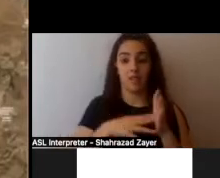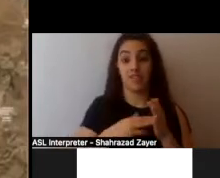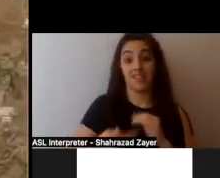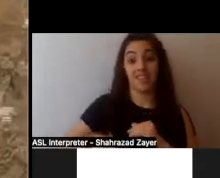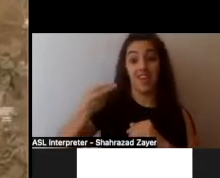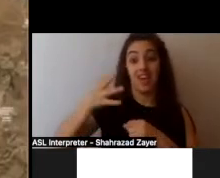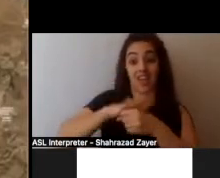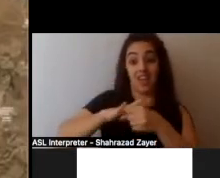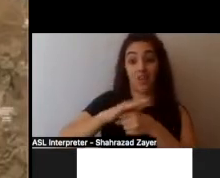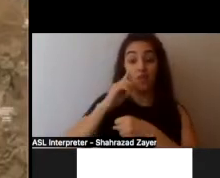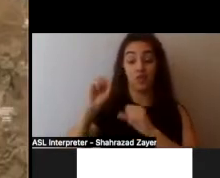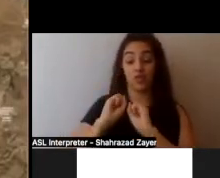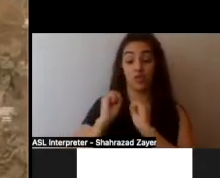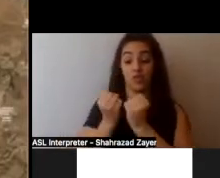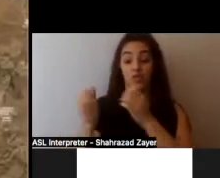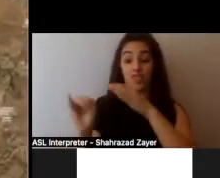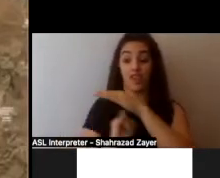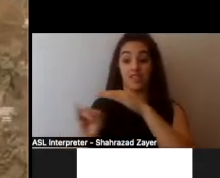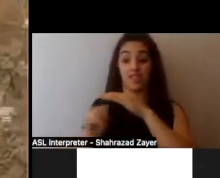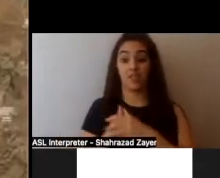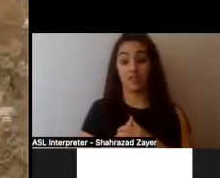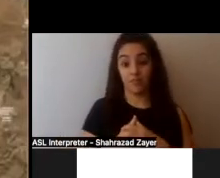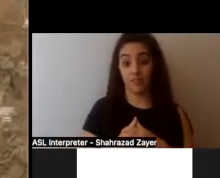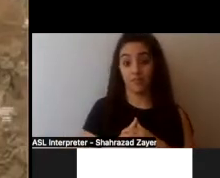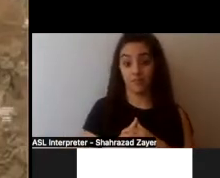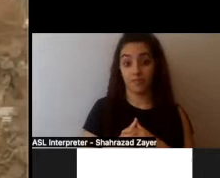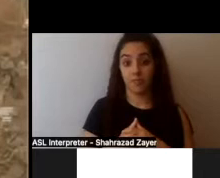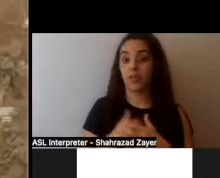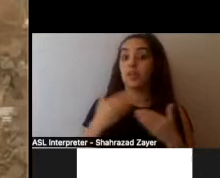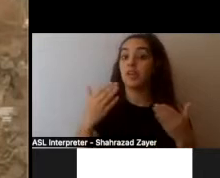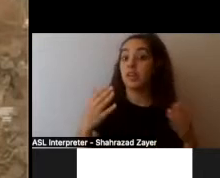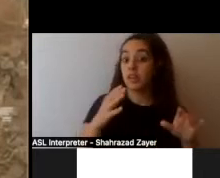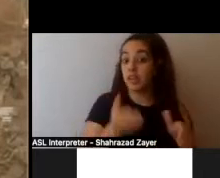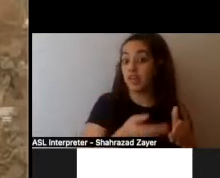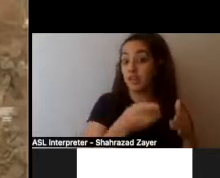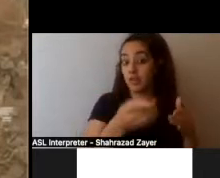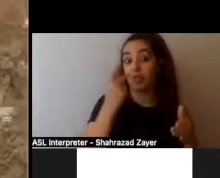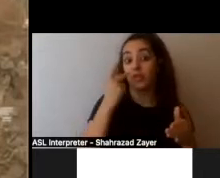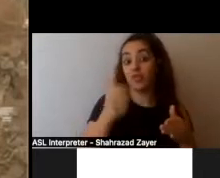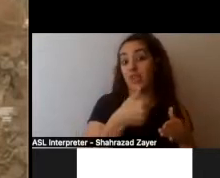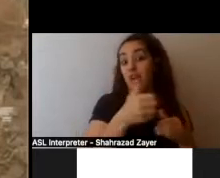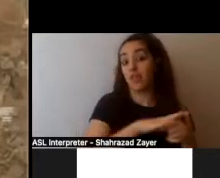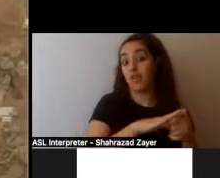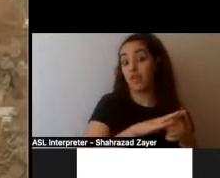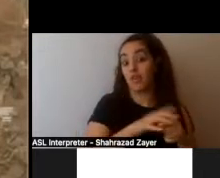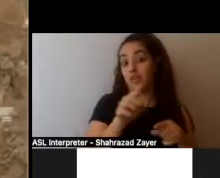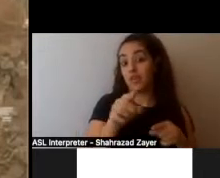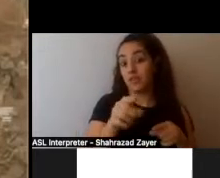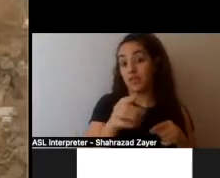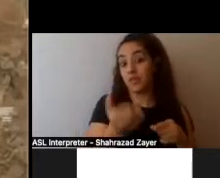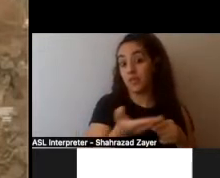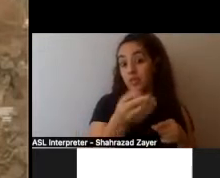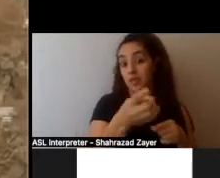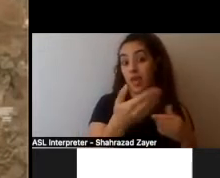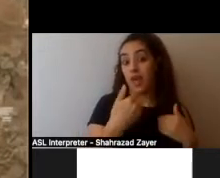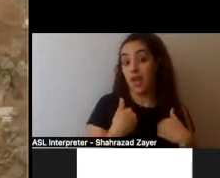But there are other areas right here, for example, near UC Irvine and other places that have a high percentage of